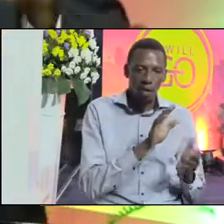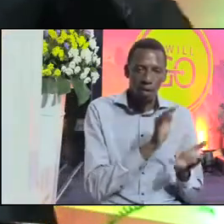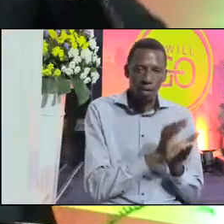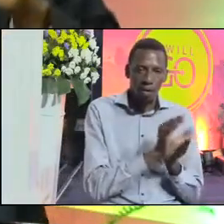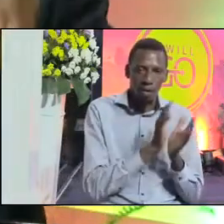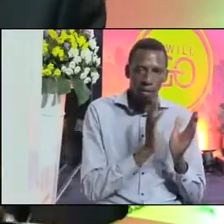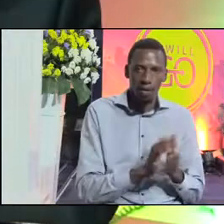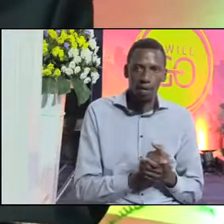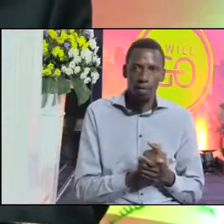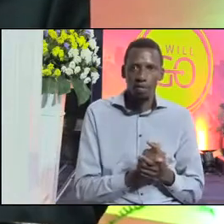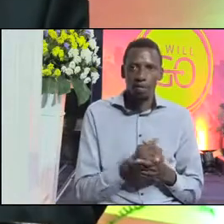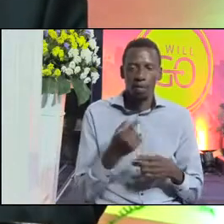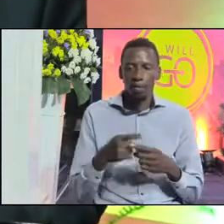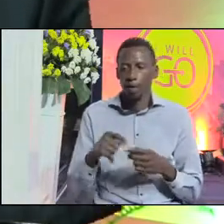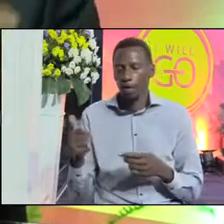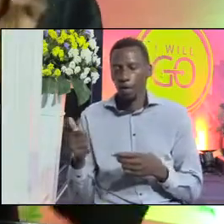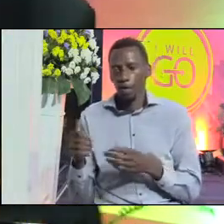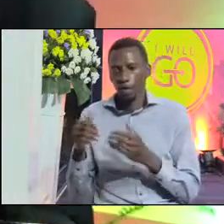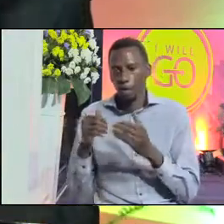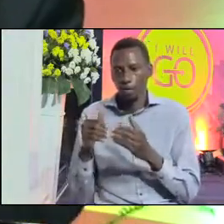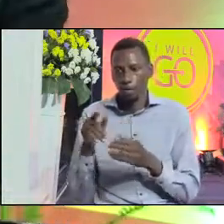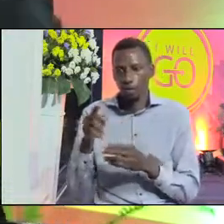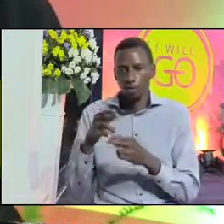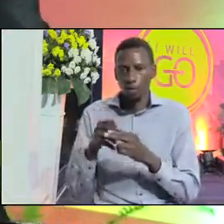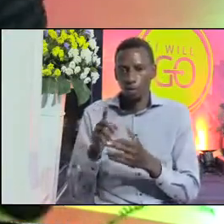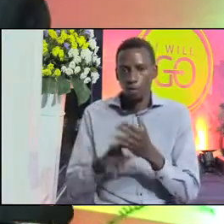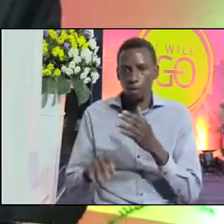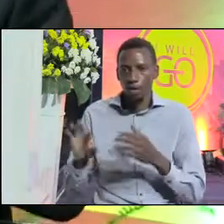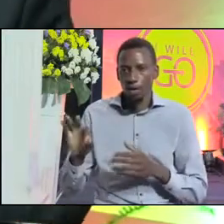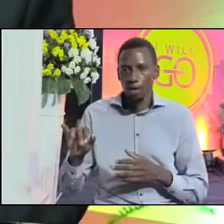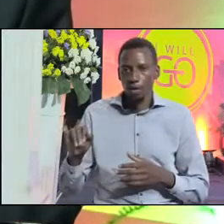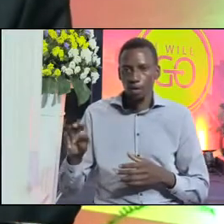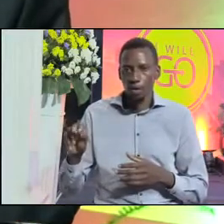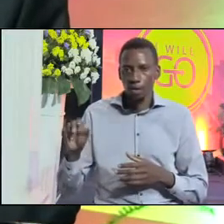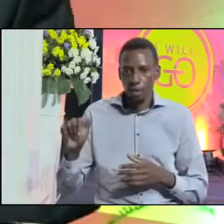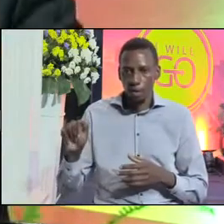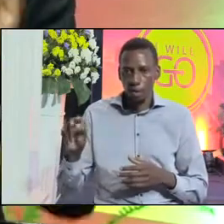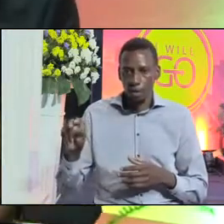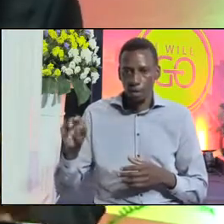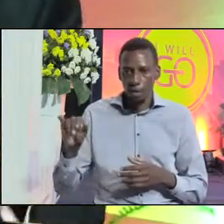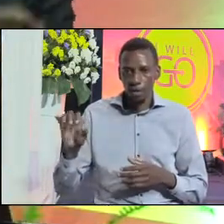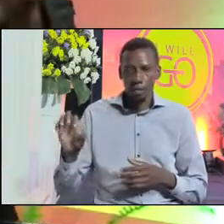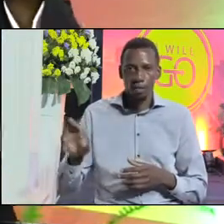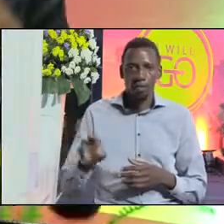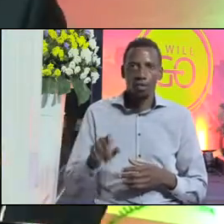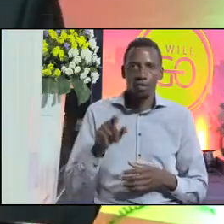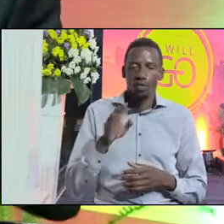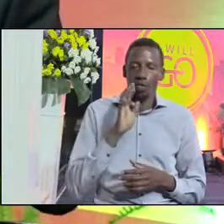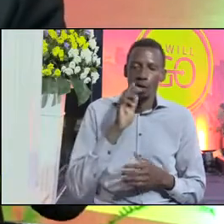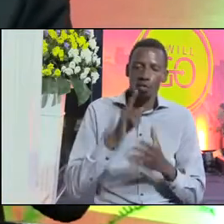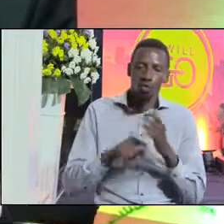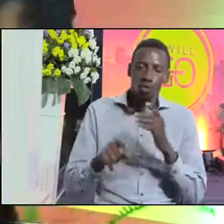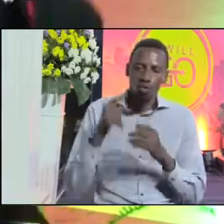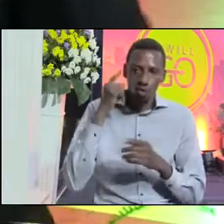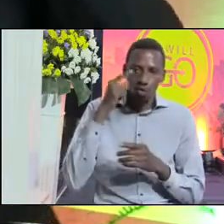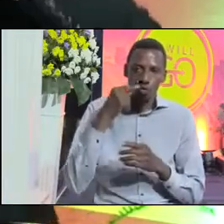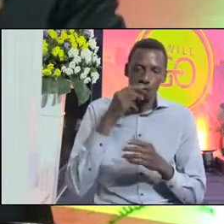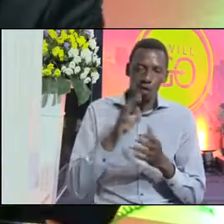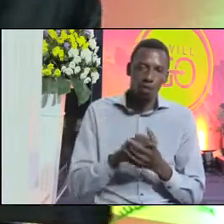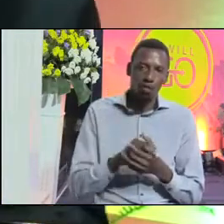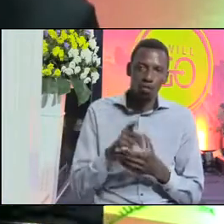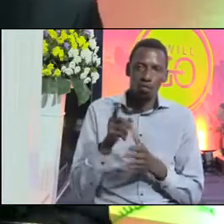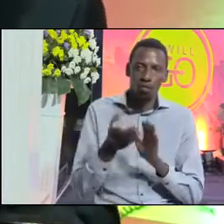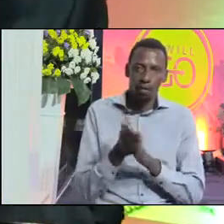call yourself a financier. You are what you think you are. You are what you perceive yourself to be. You